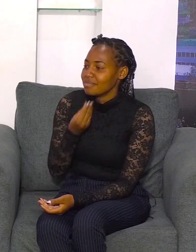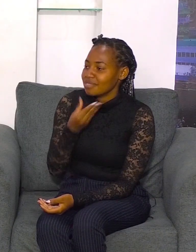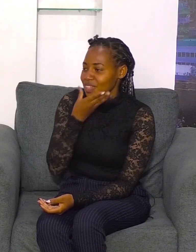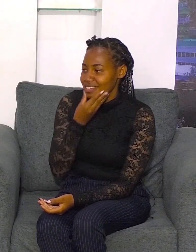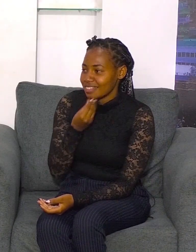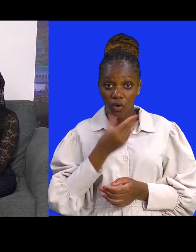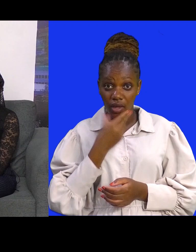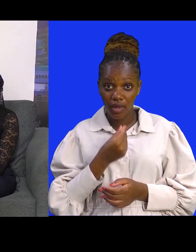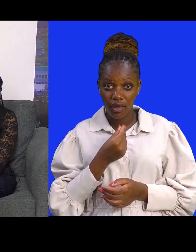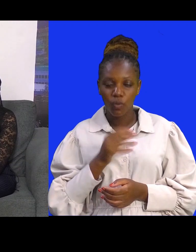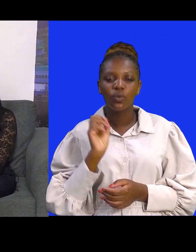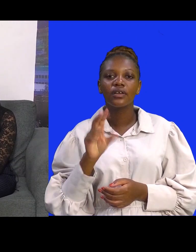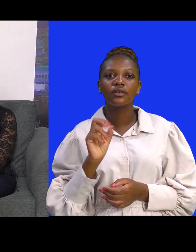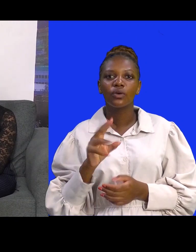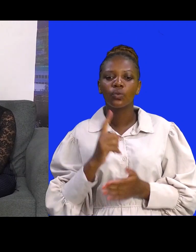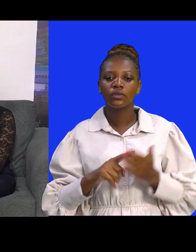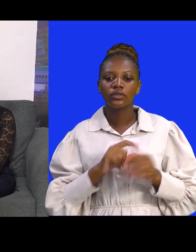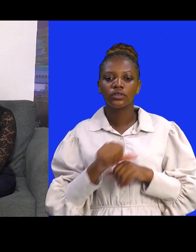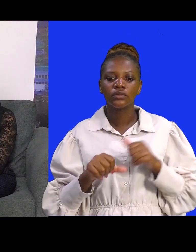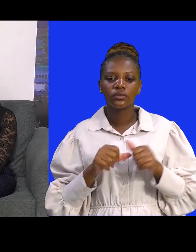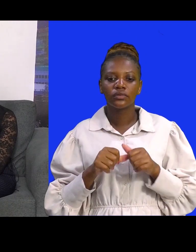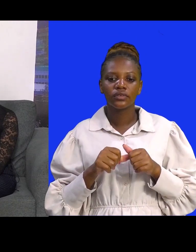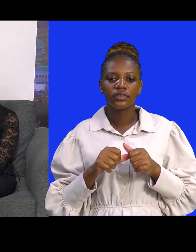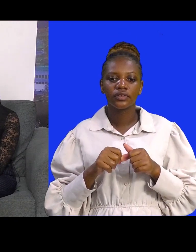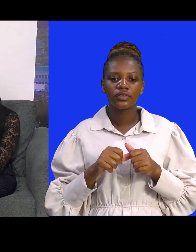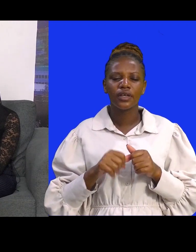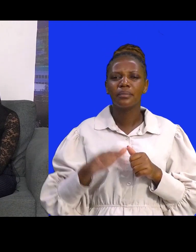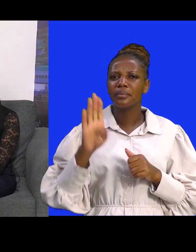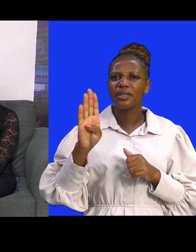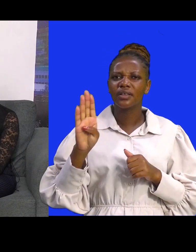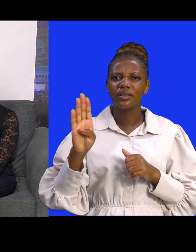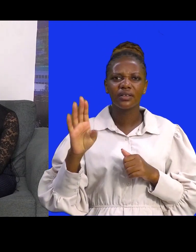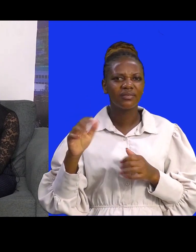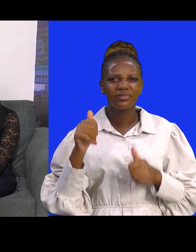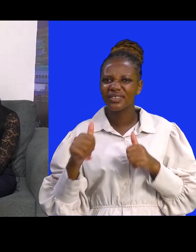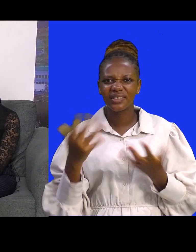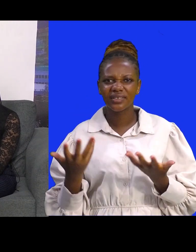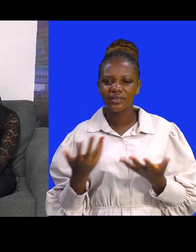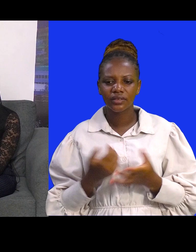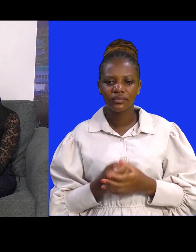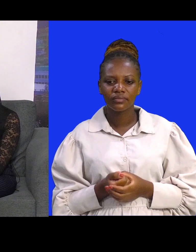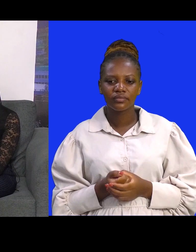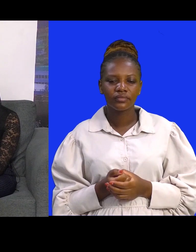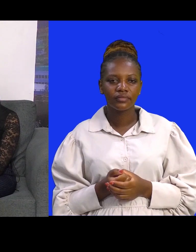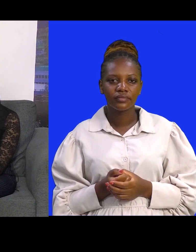Yes, that's boy. But Boy. It's one. It represents that. But what is B in the alphabet?